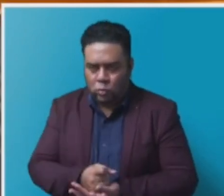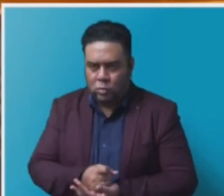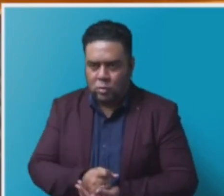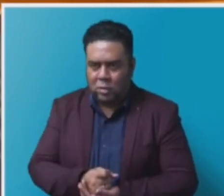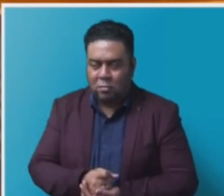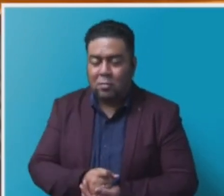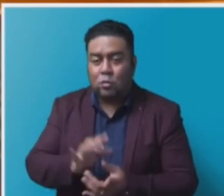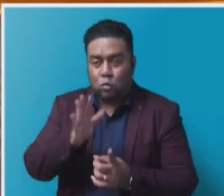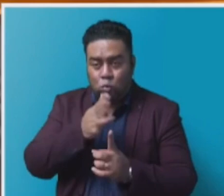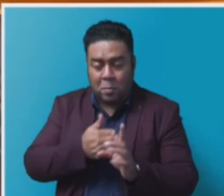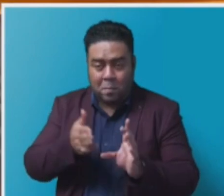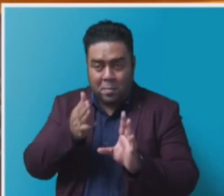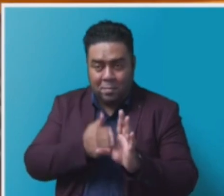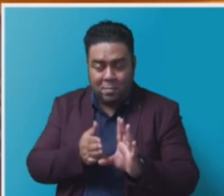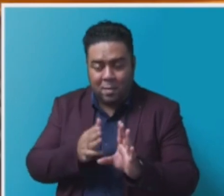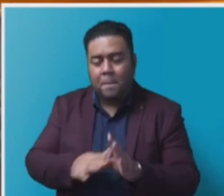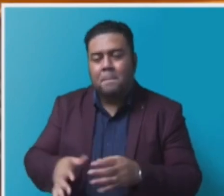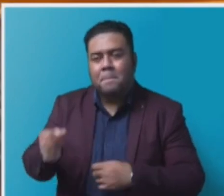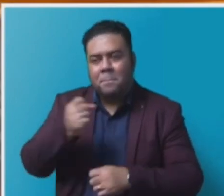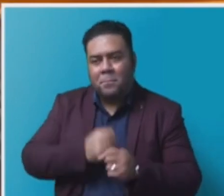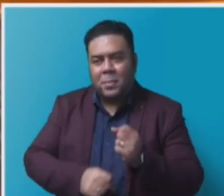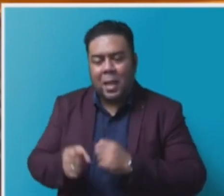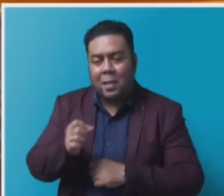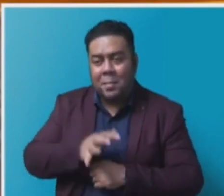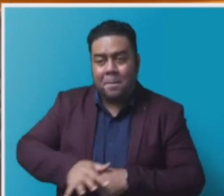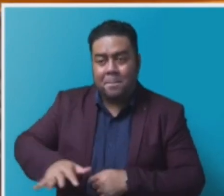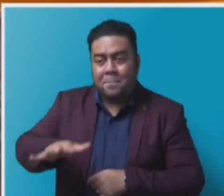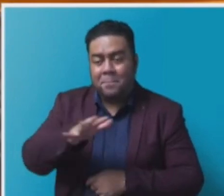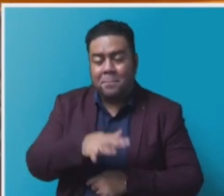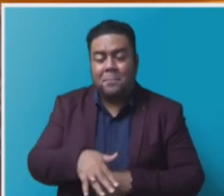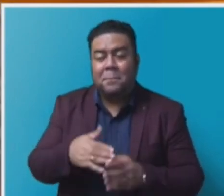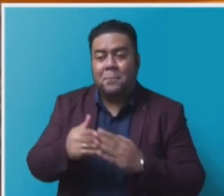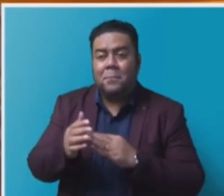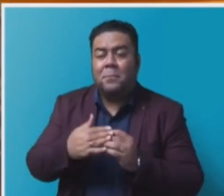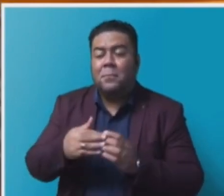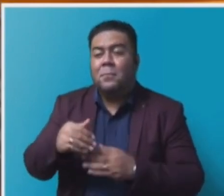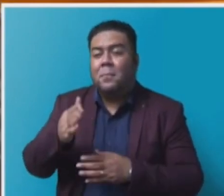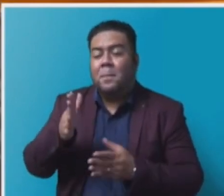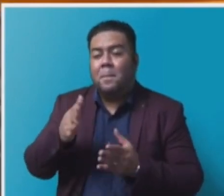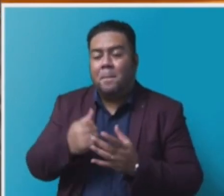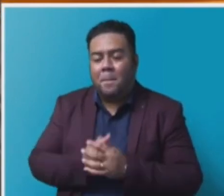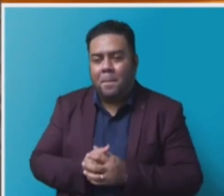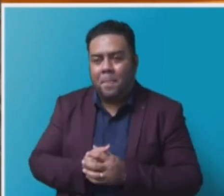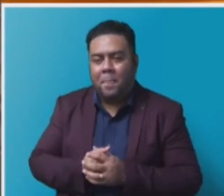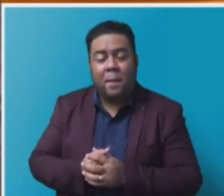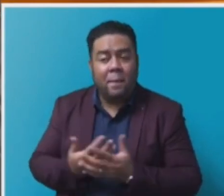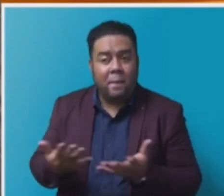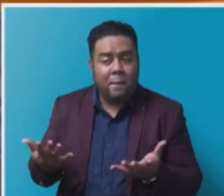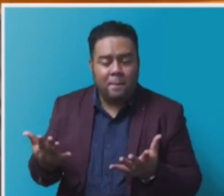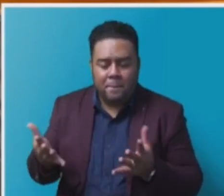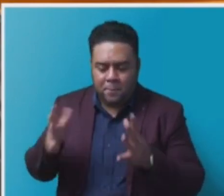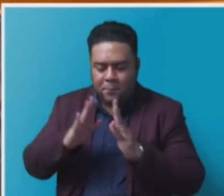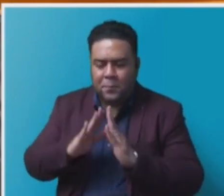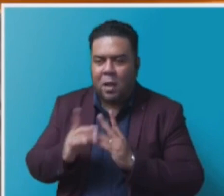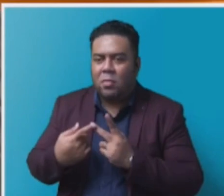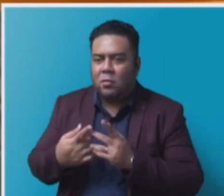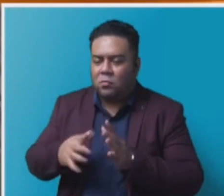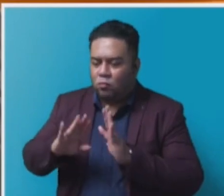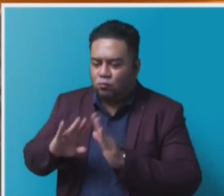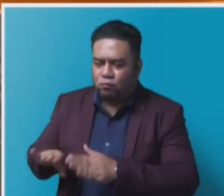that social media becomes a space that builds people up rather than a platform for tearing others